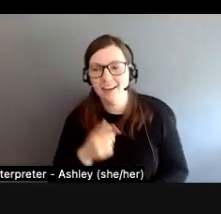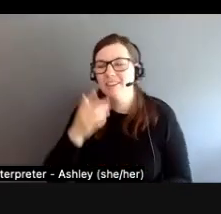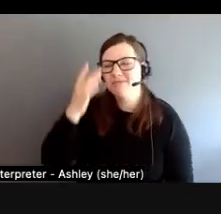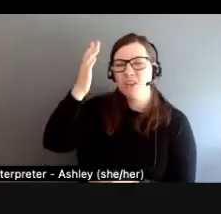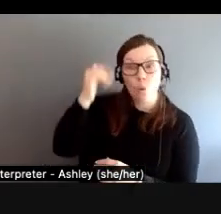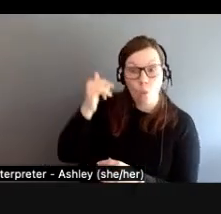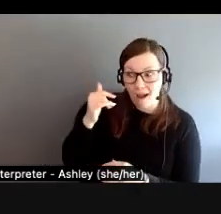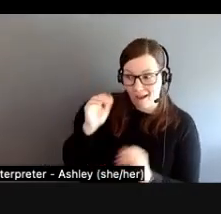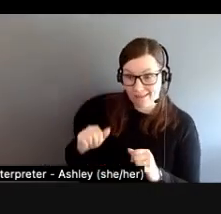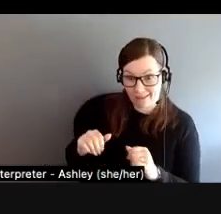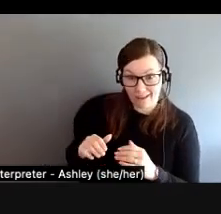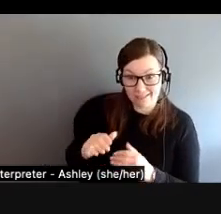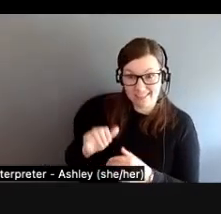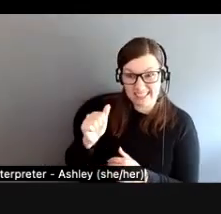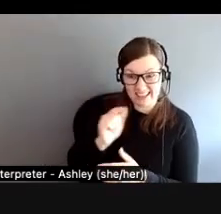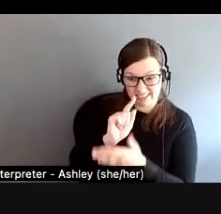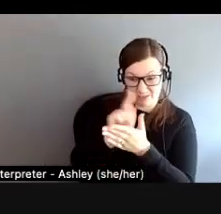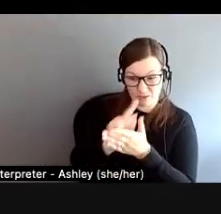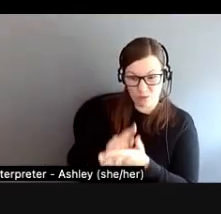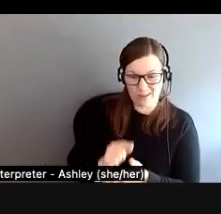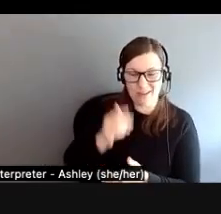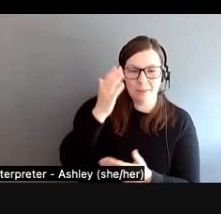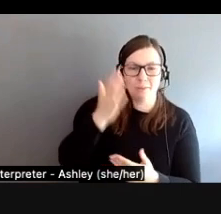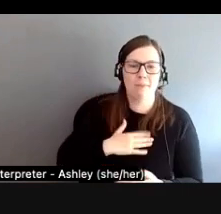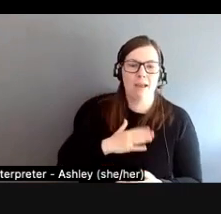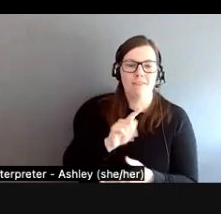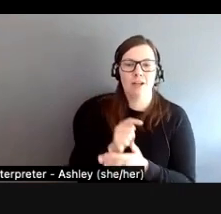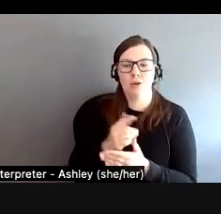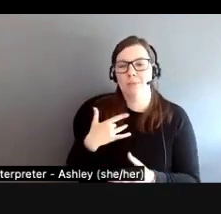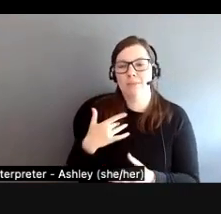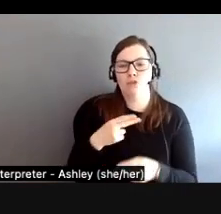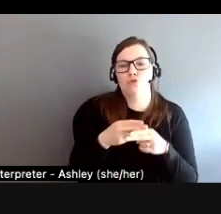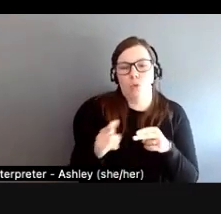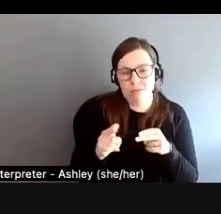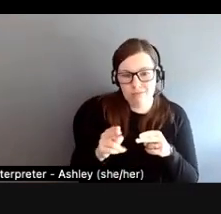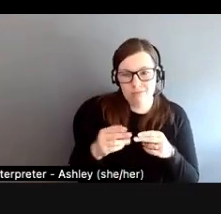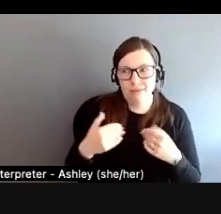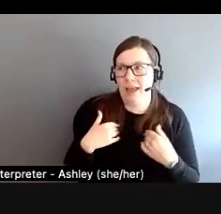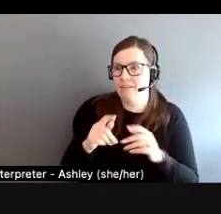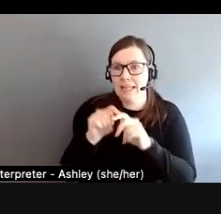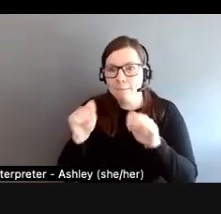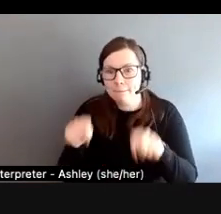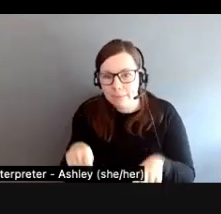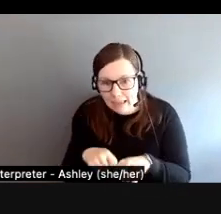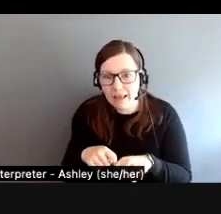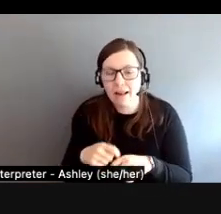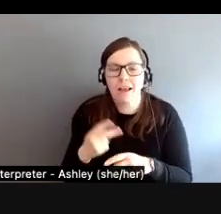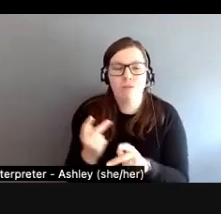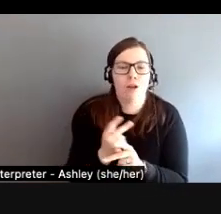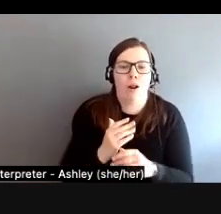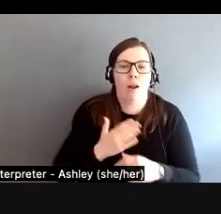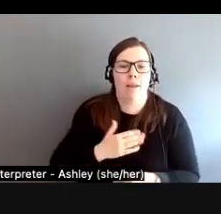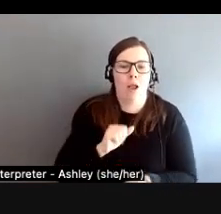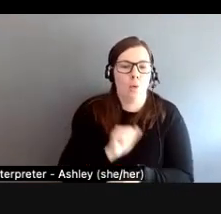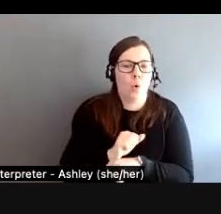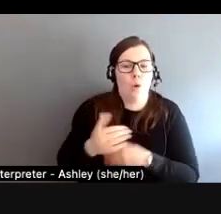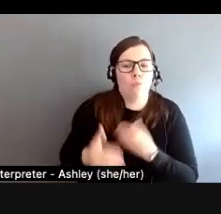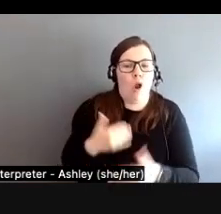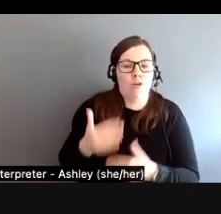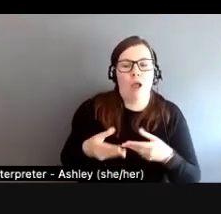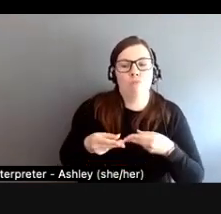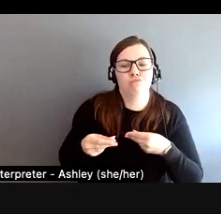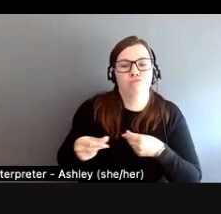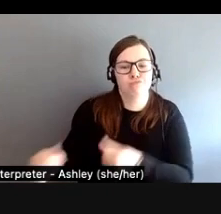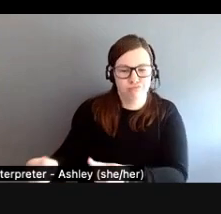have created a template and I've worked out a workflow. So that has helped me. Yeah,